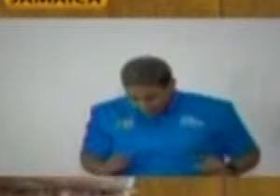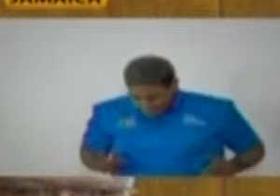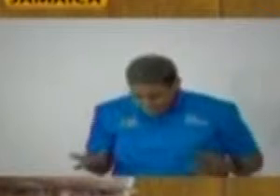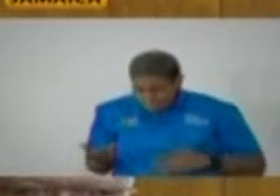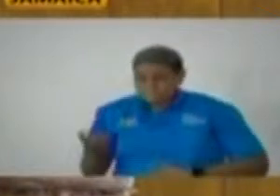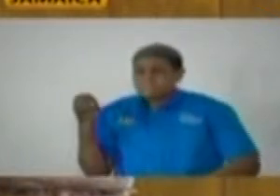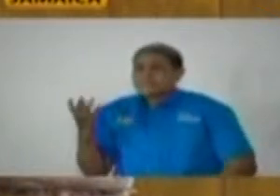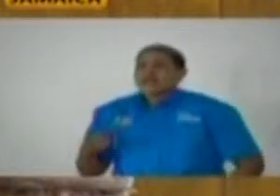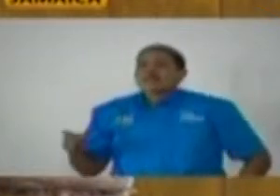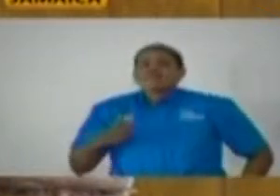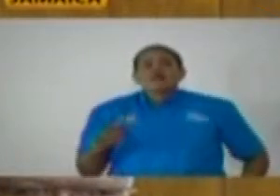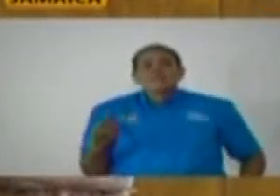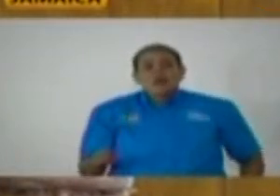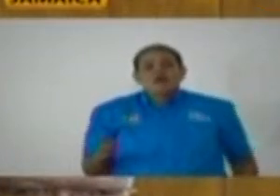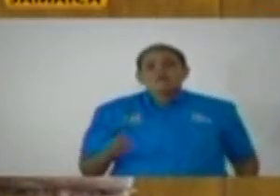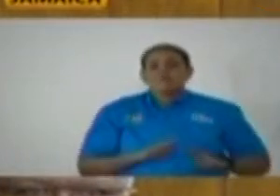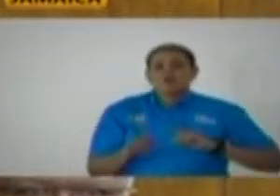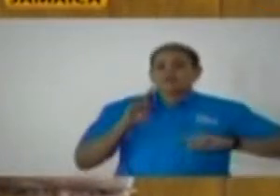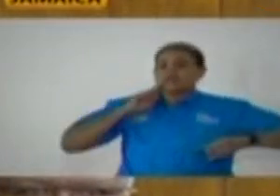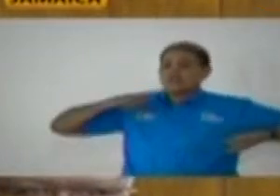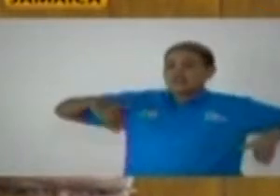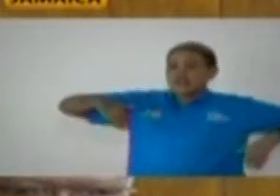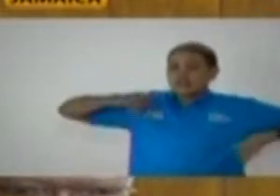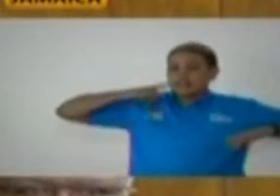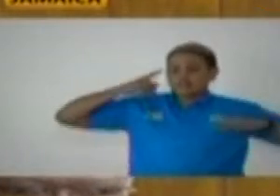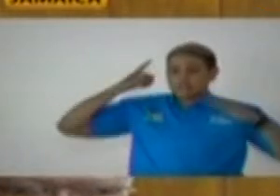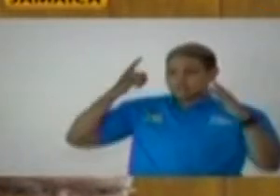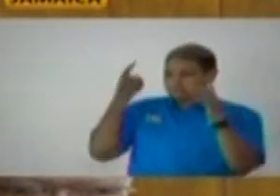that. Many of them. But it does not tackle